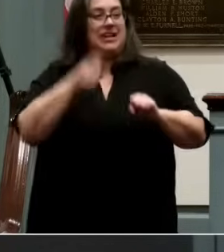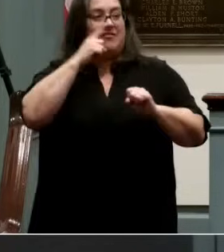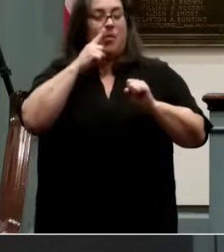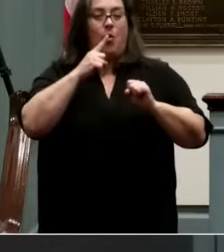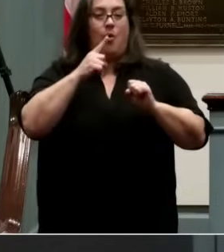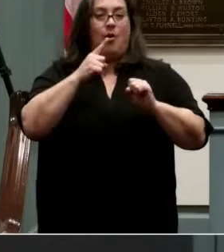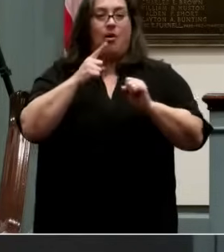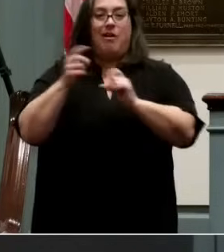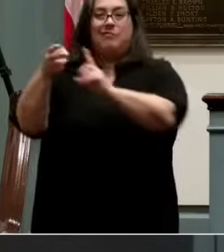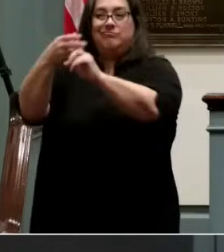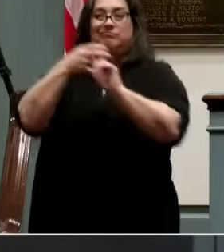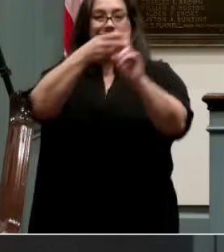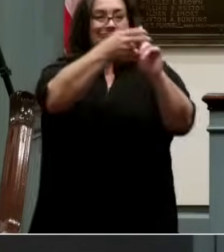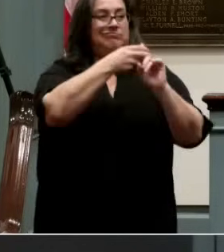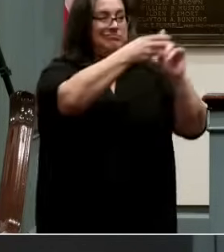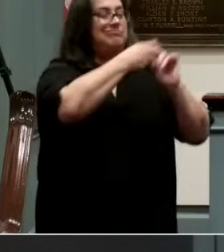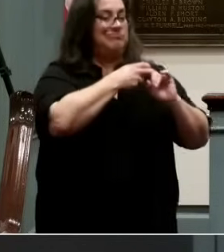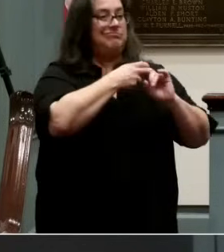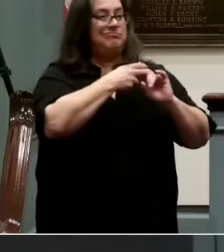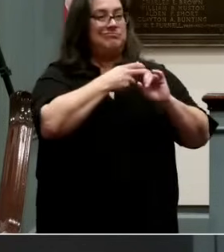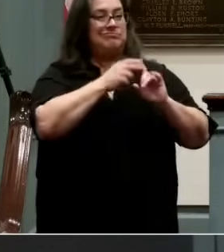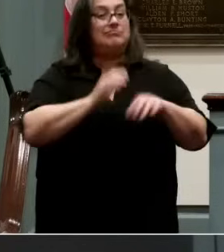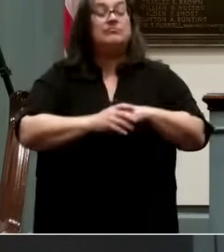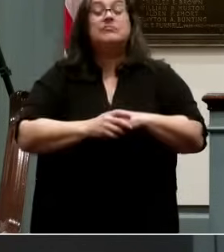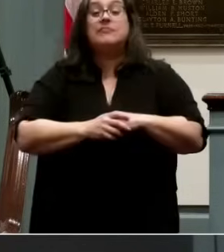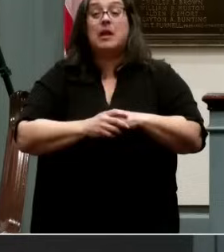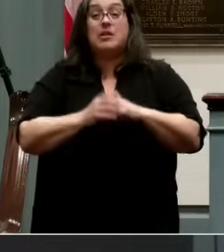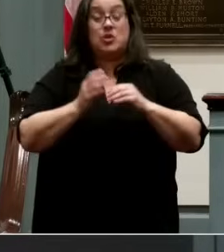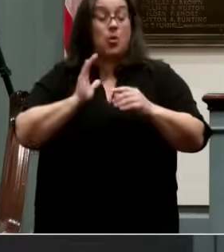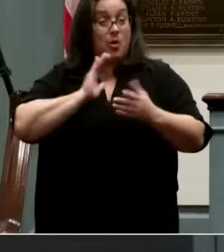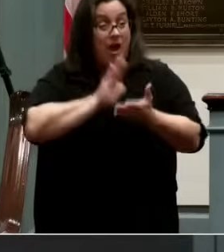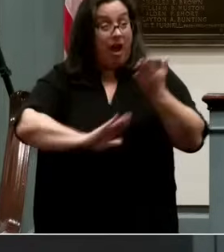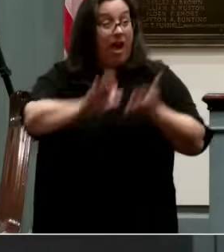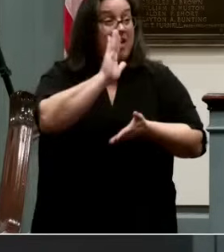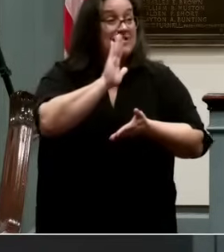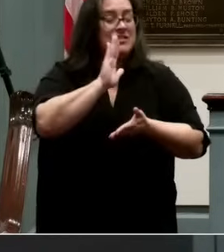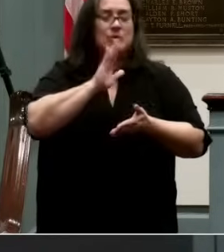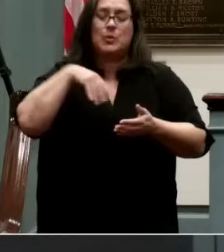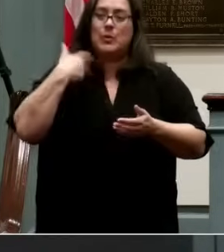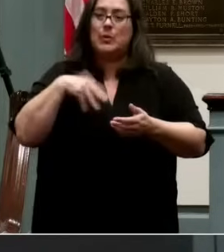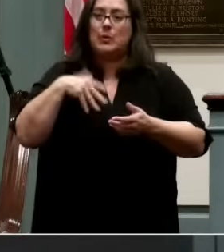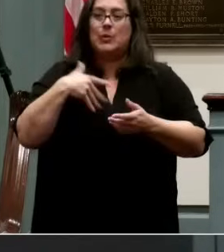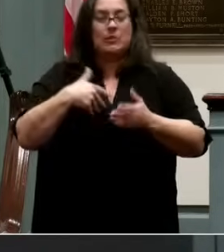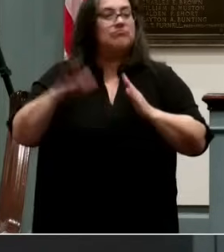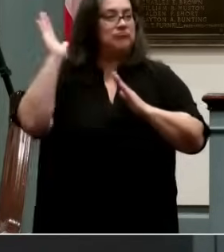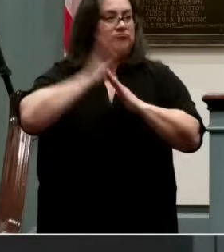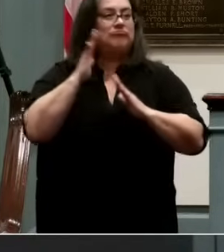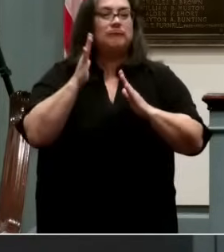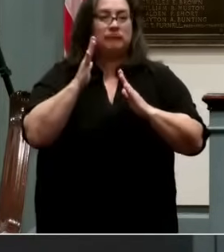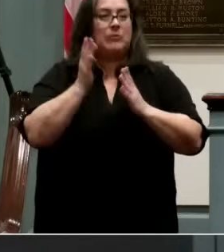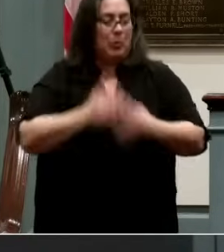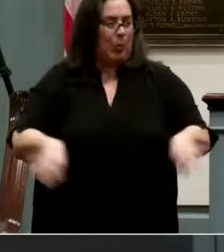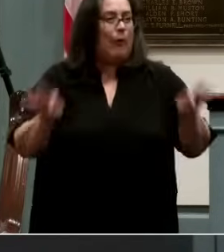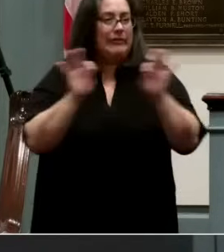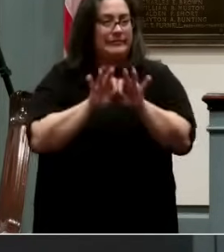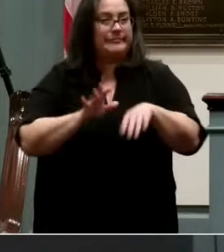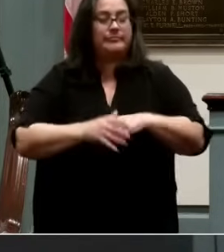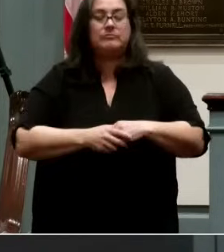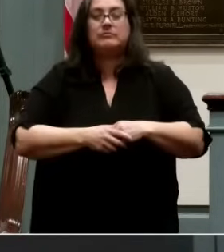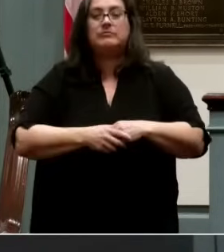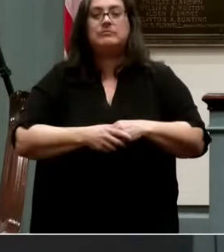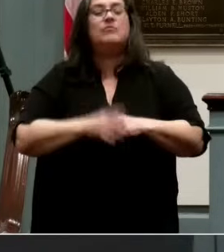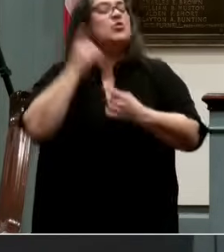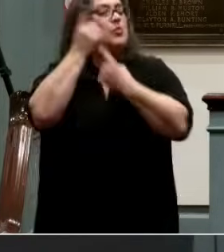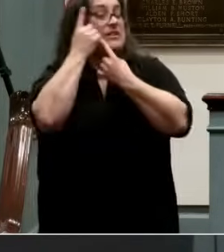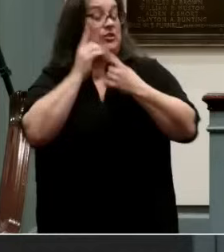our colleges and universities have never been more important in this work. Consider this.